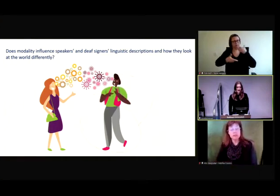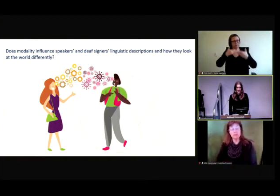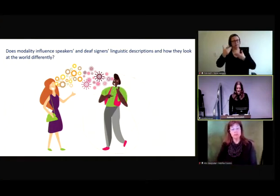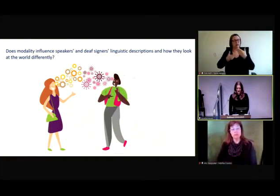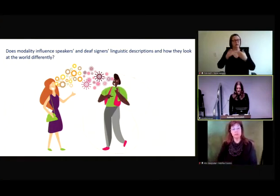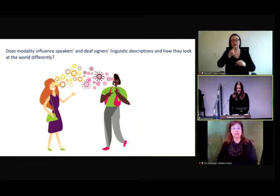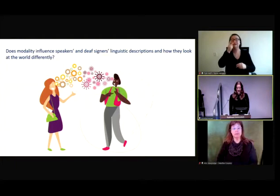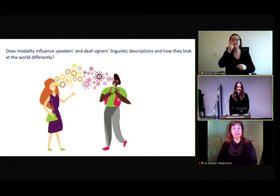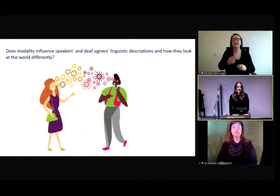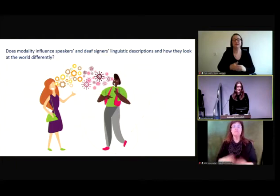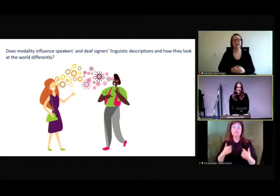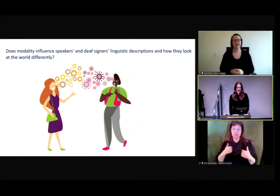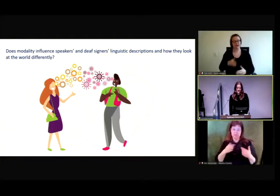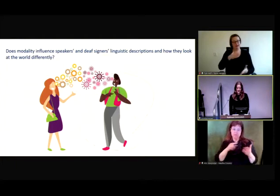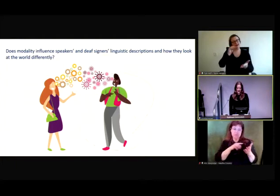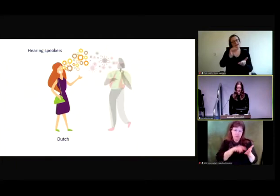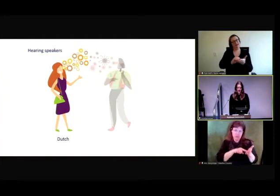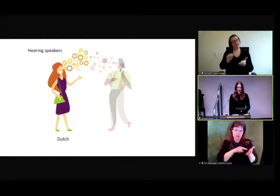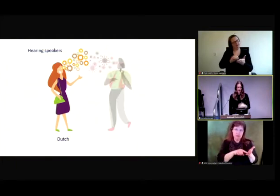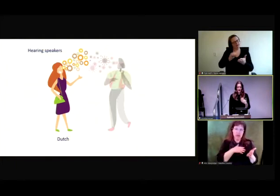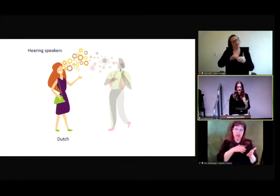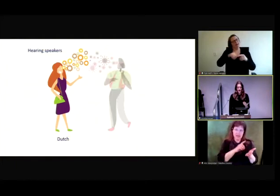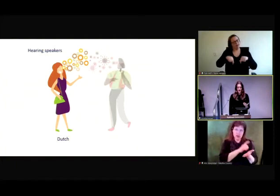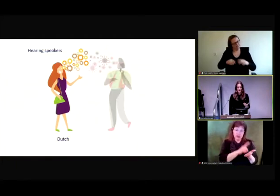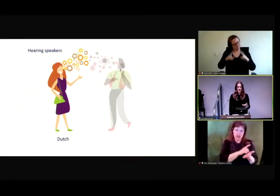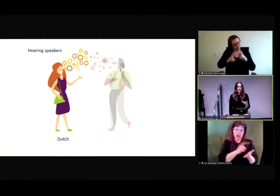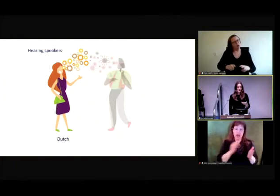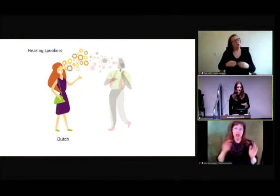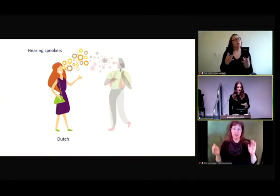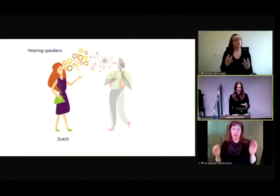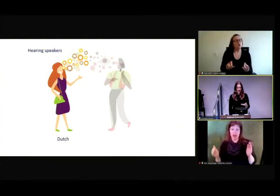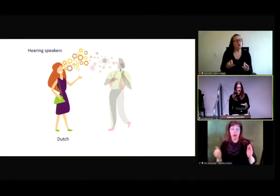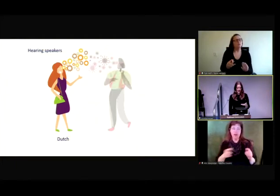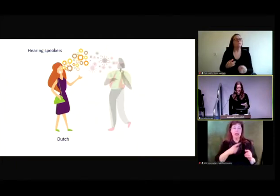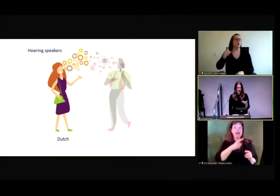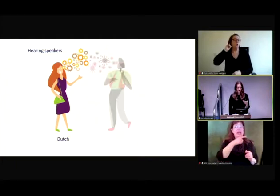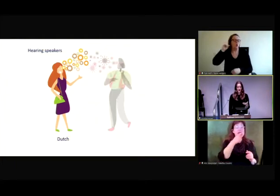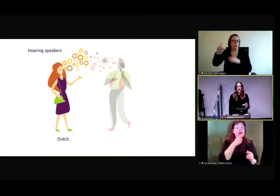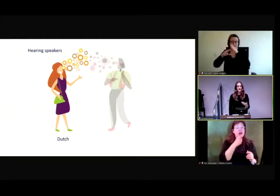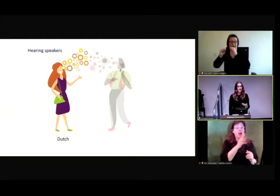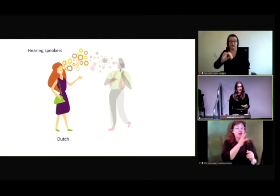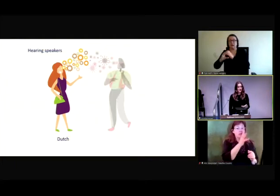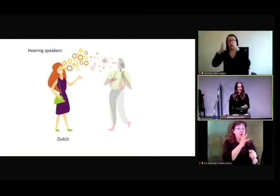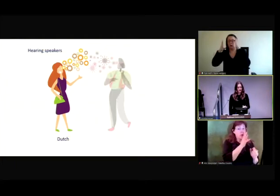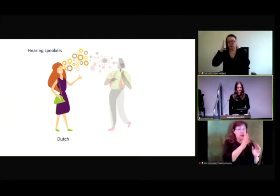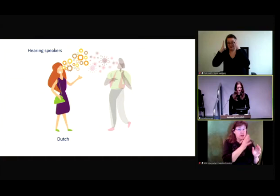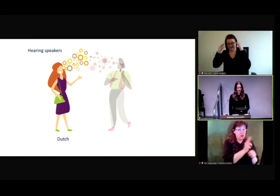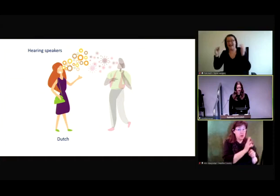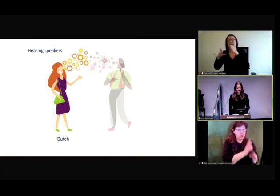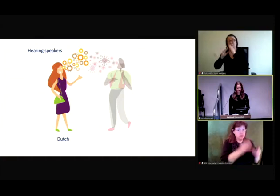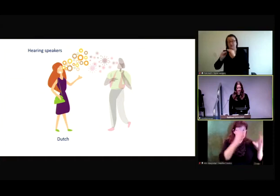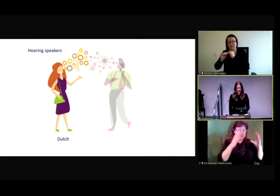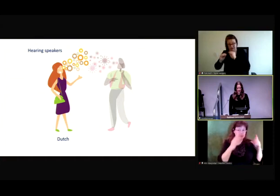In my dissertation, I addressed this by comparing hearing users of a spoken language, in particular Dutch,